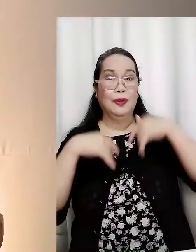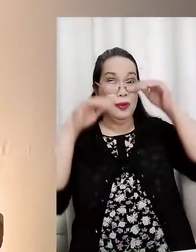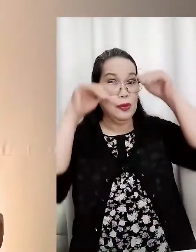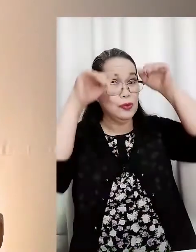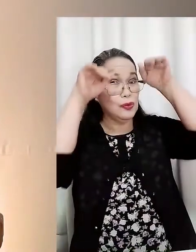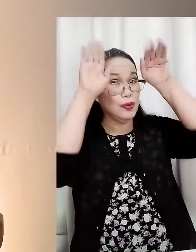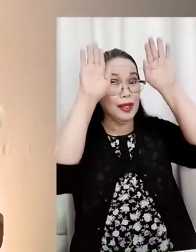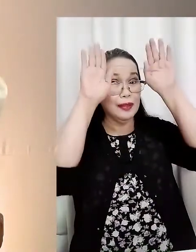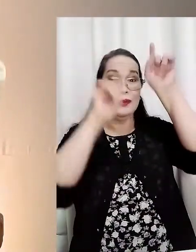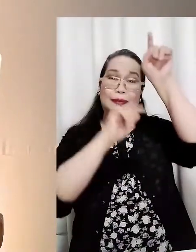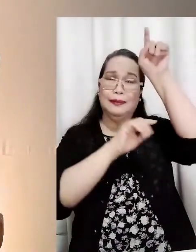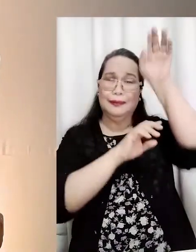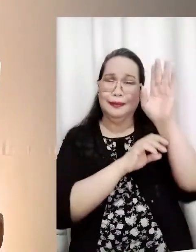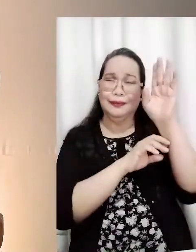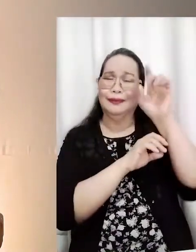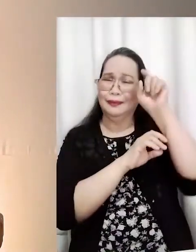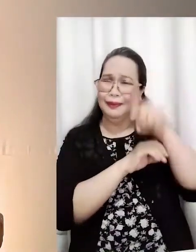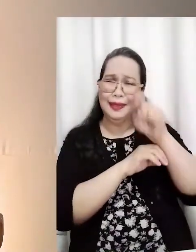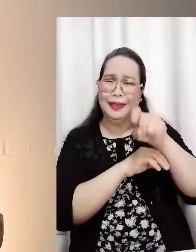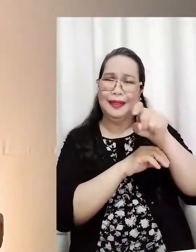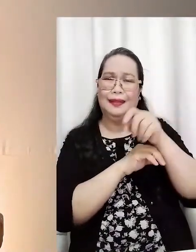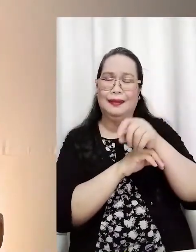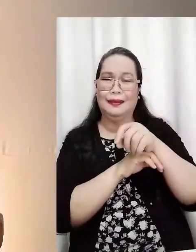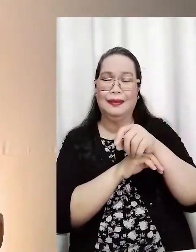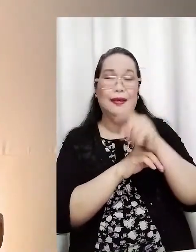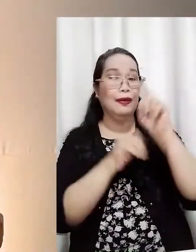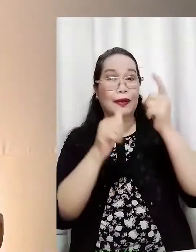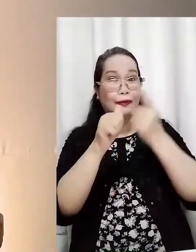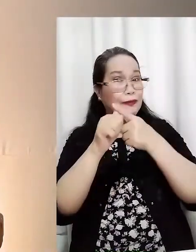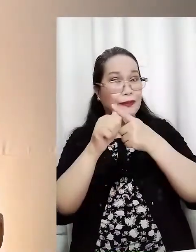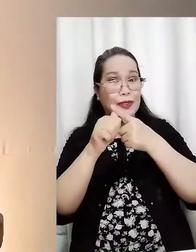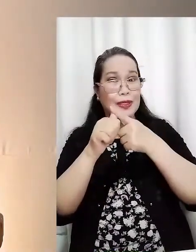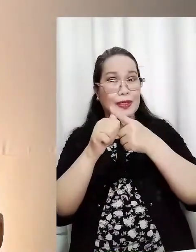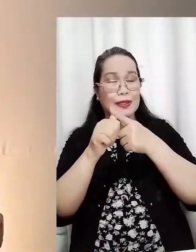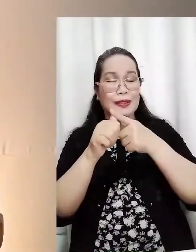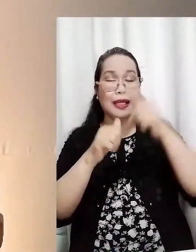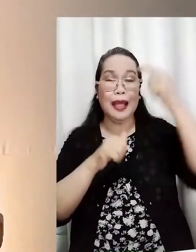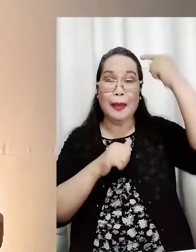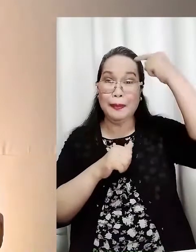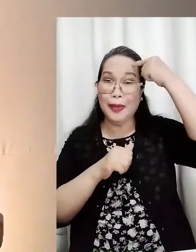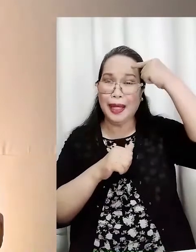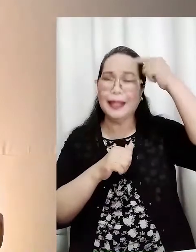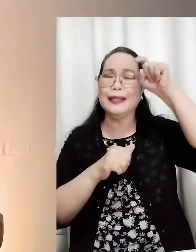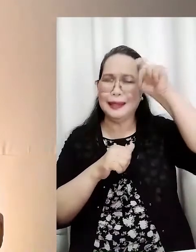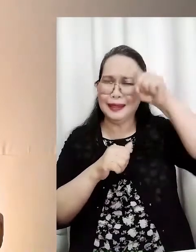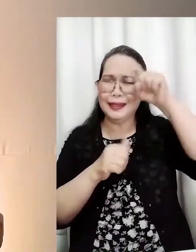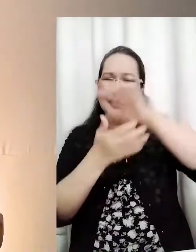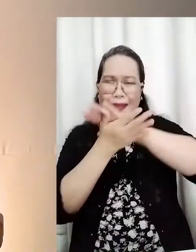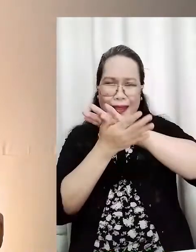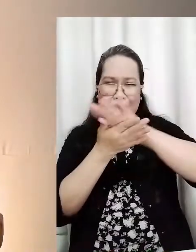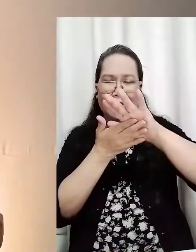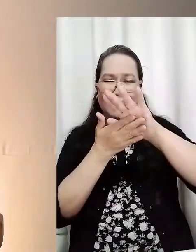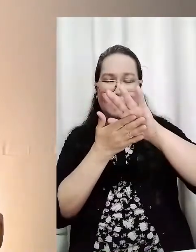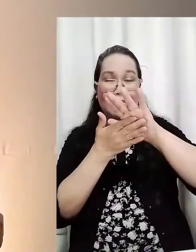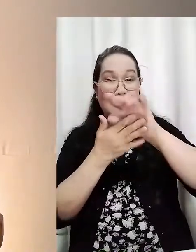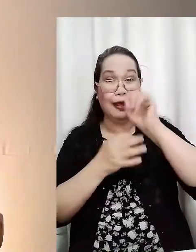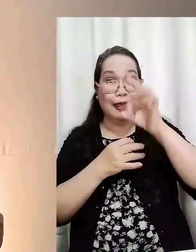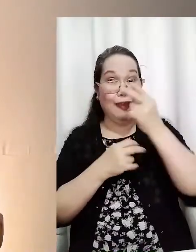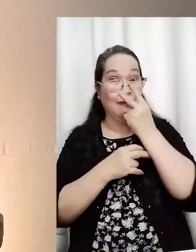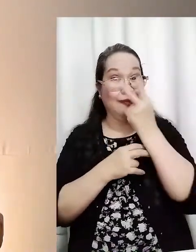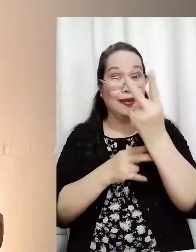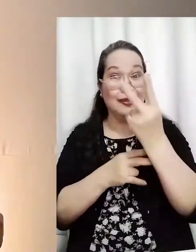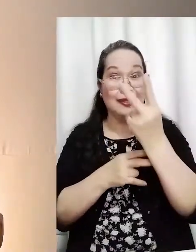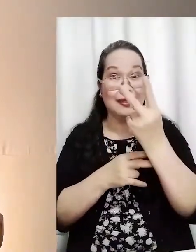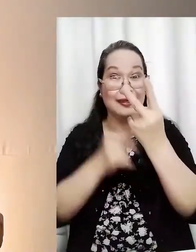Lord Jesus Christ. Yun po yung susi. Simple lang yun. May nakita ka? Masyadong naantig